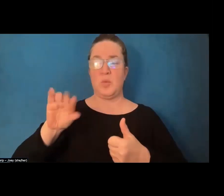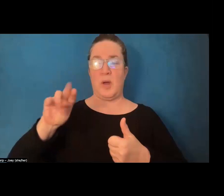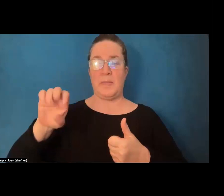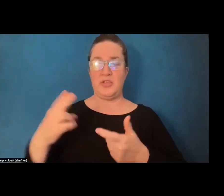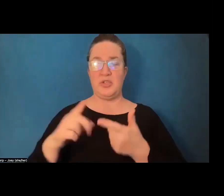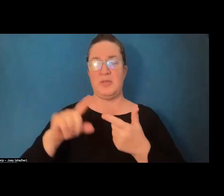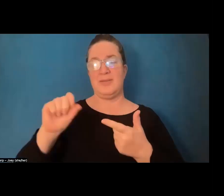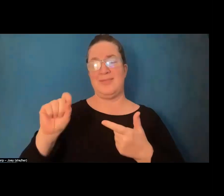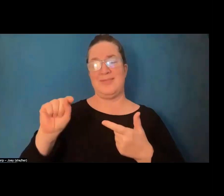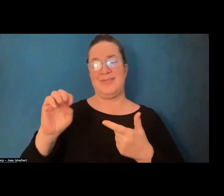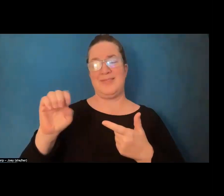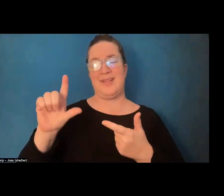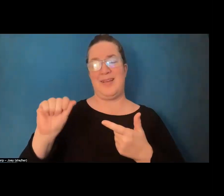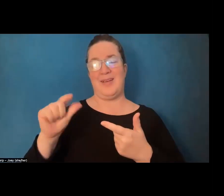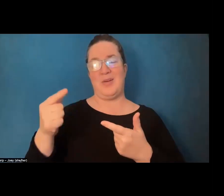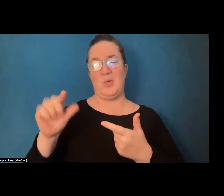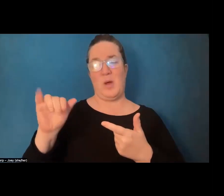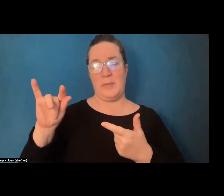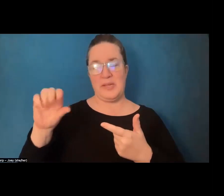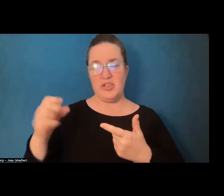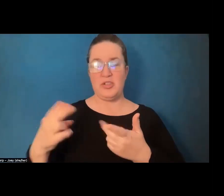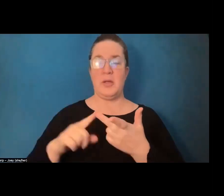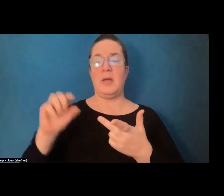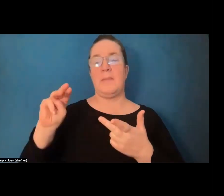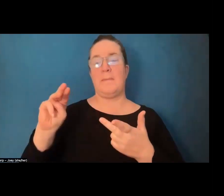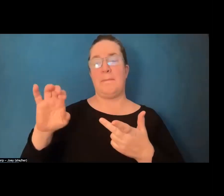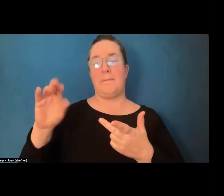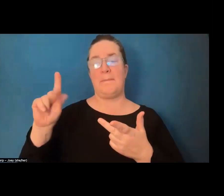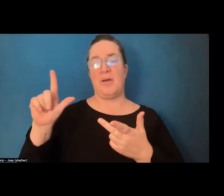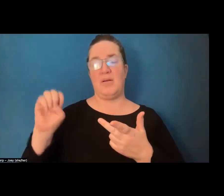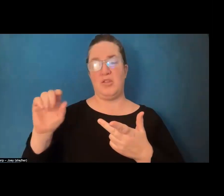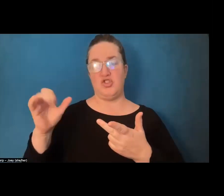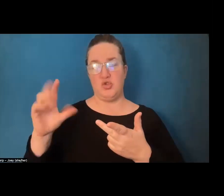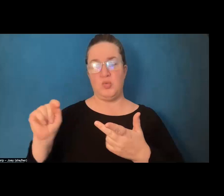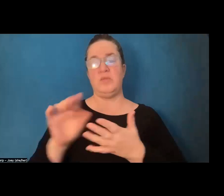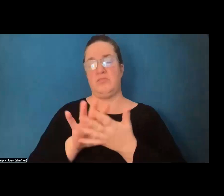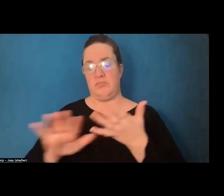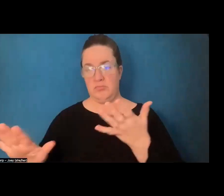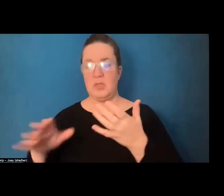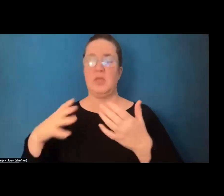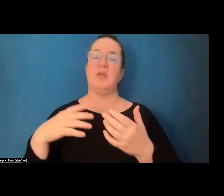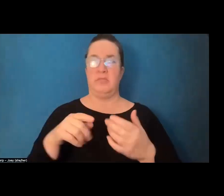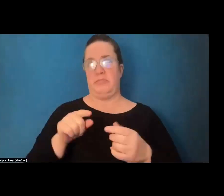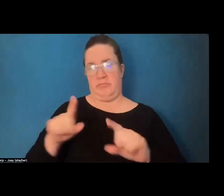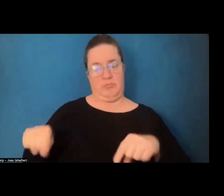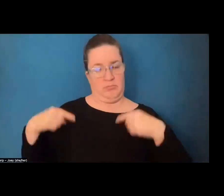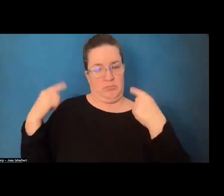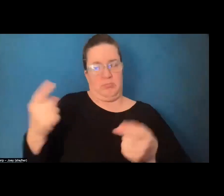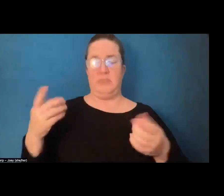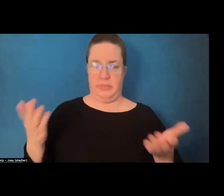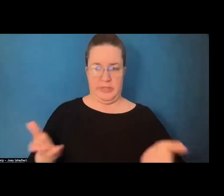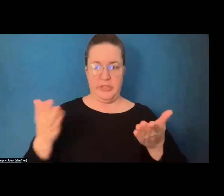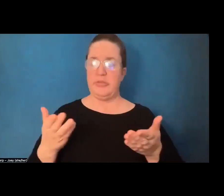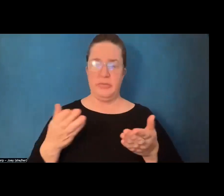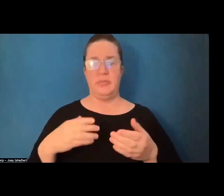land throughout the generations. I would also like to acknowledge that many with us today are on different territories, and we join you in honoring